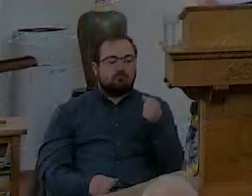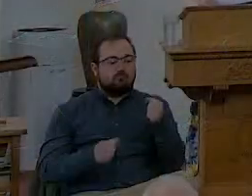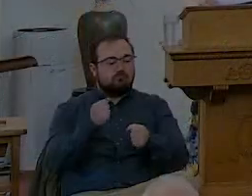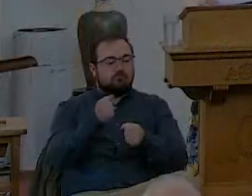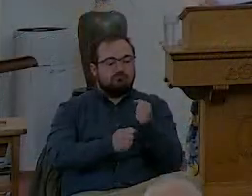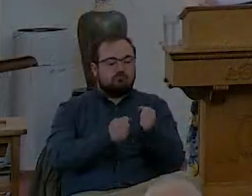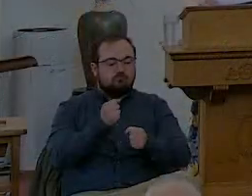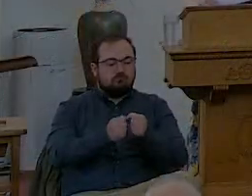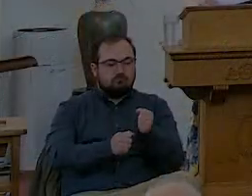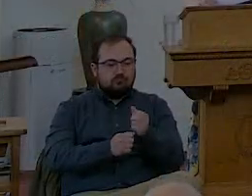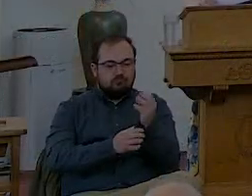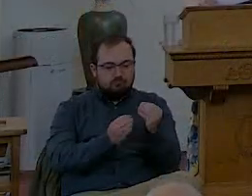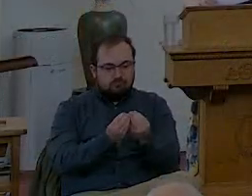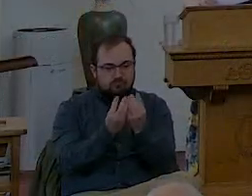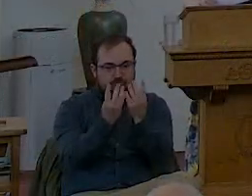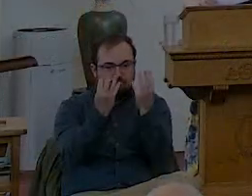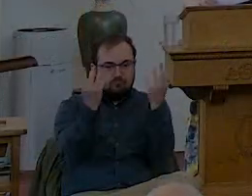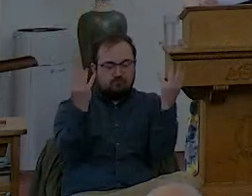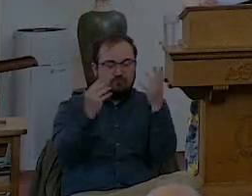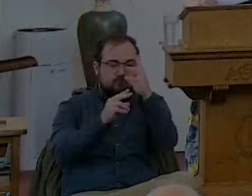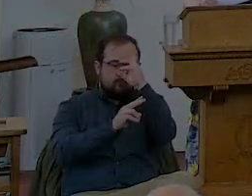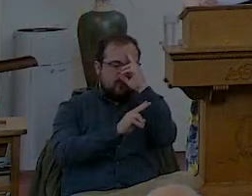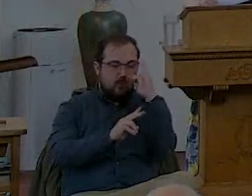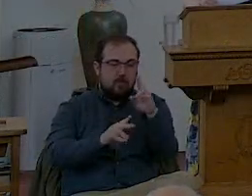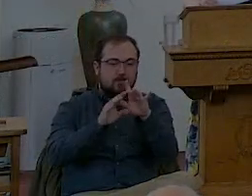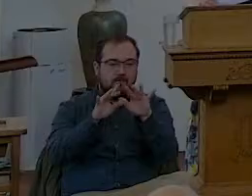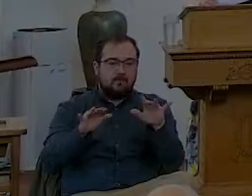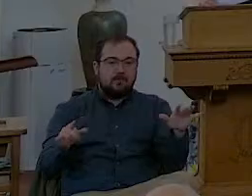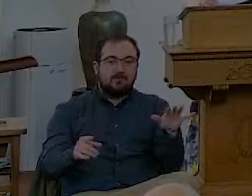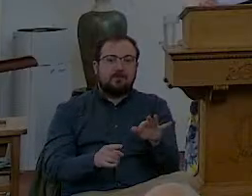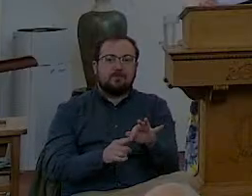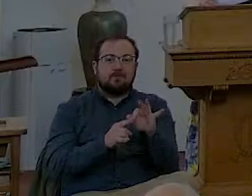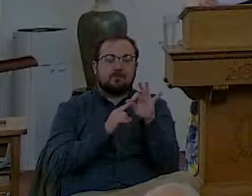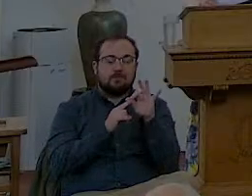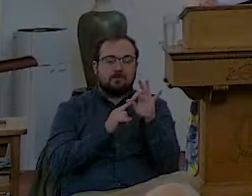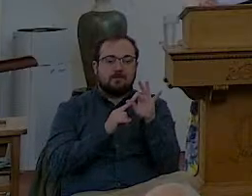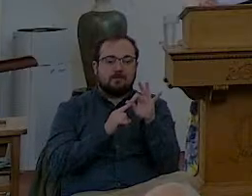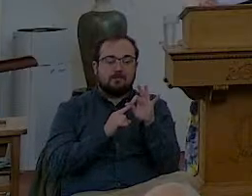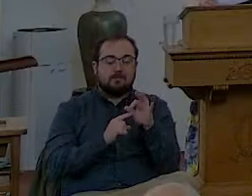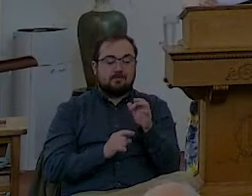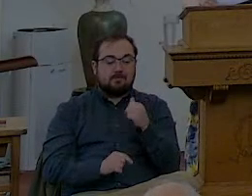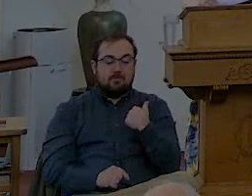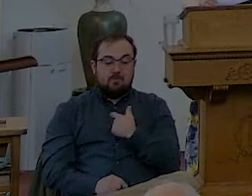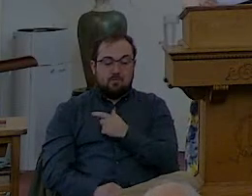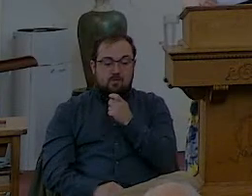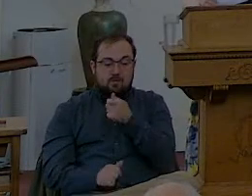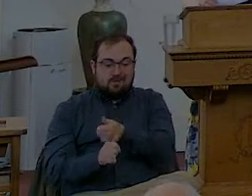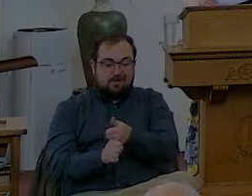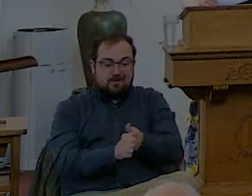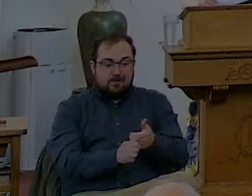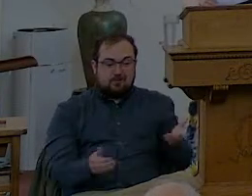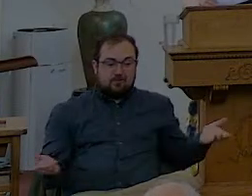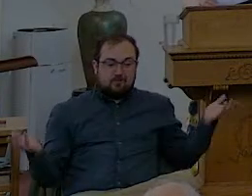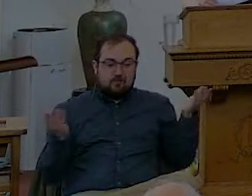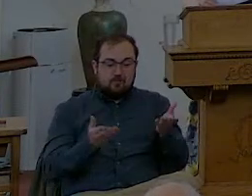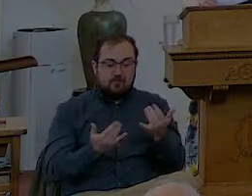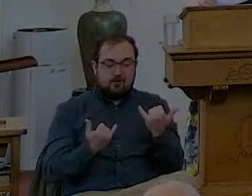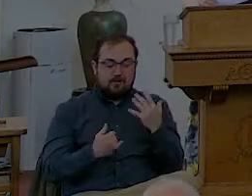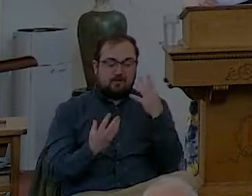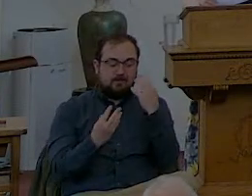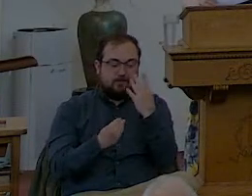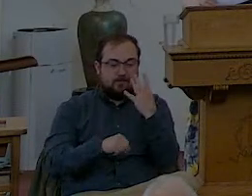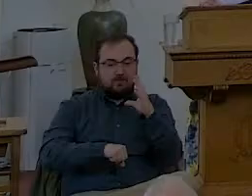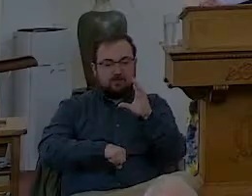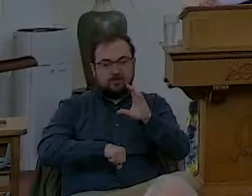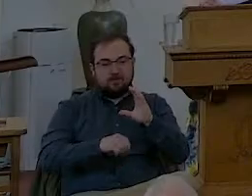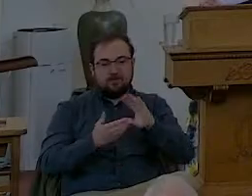bouquet, honoring the diversity and uniqueness we each bring to our beloved community. Here